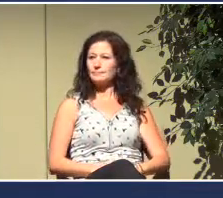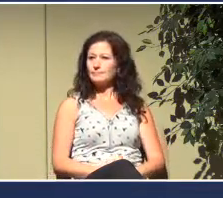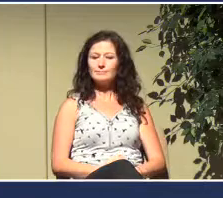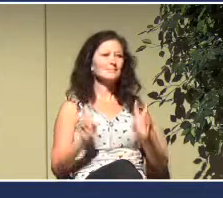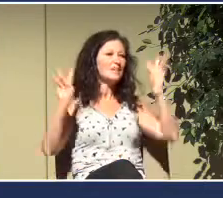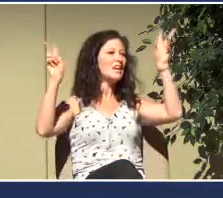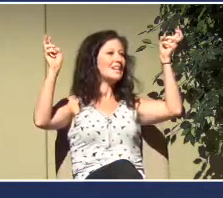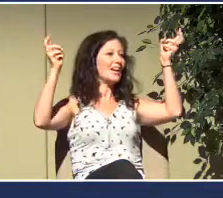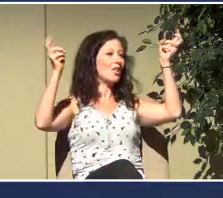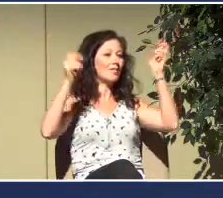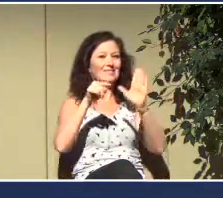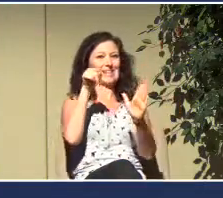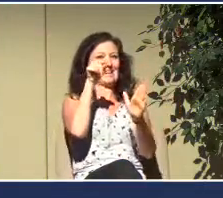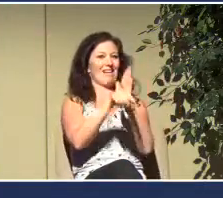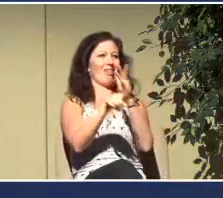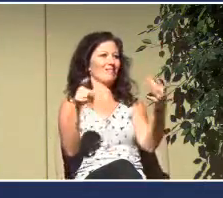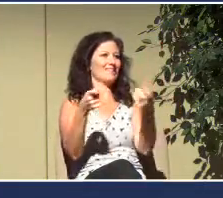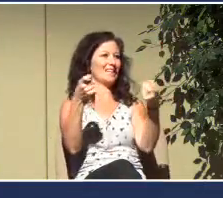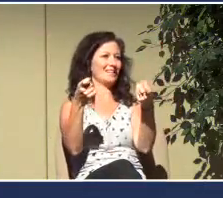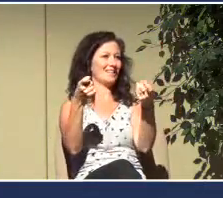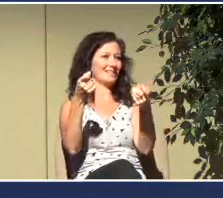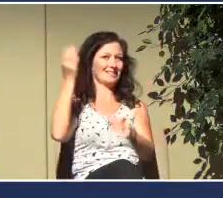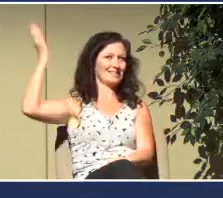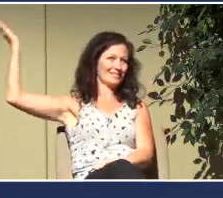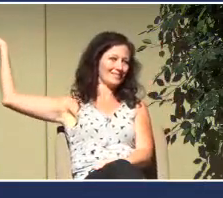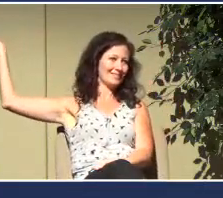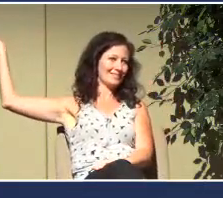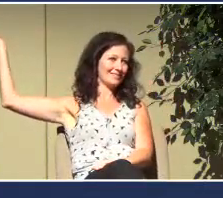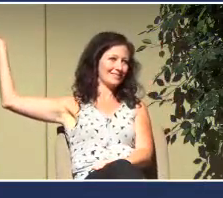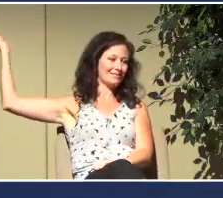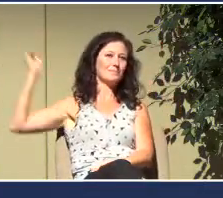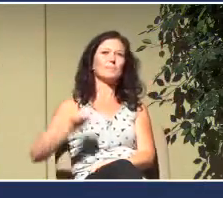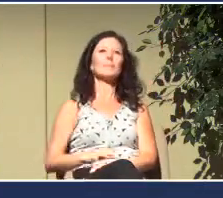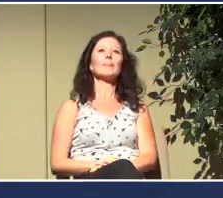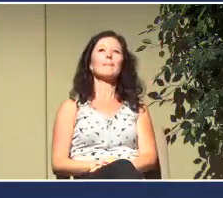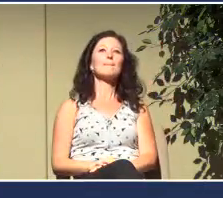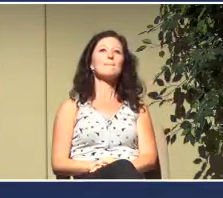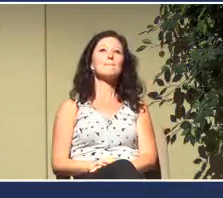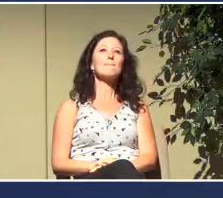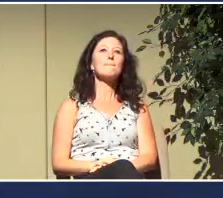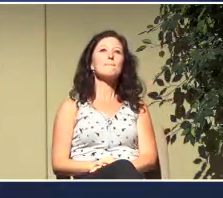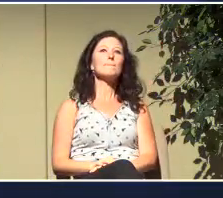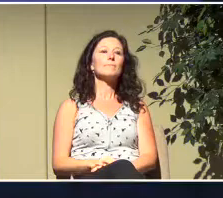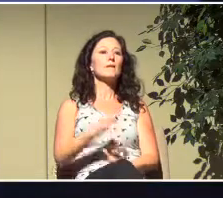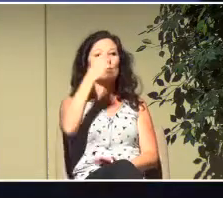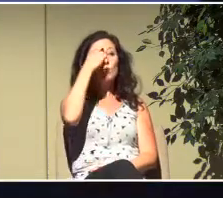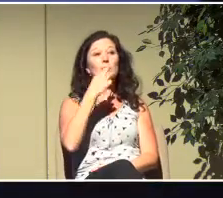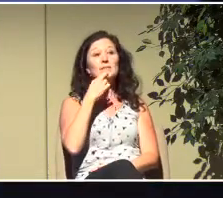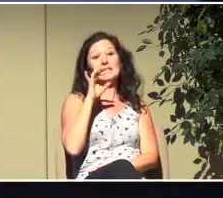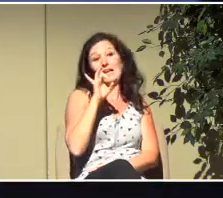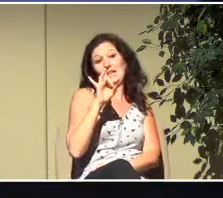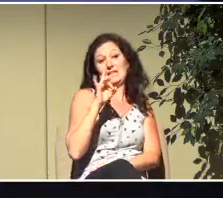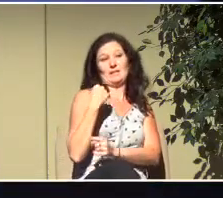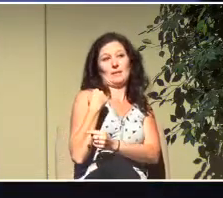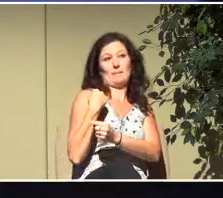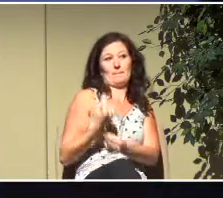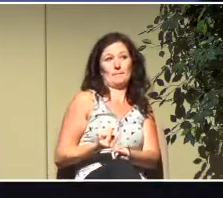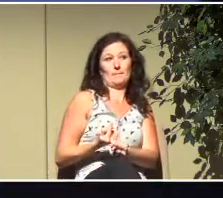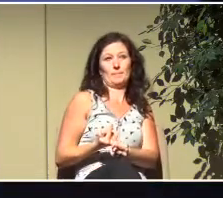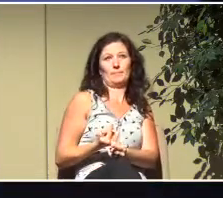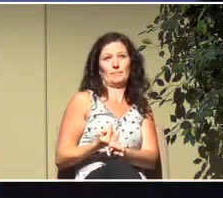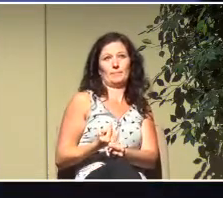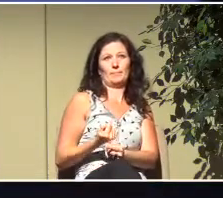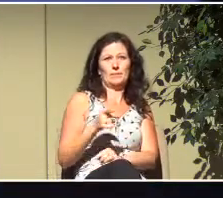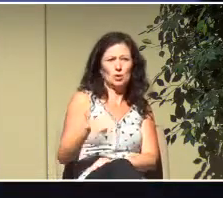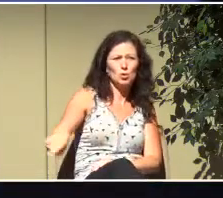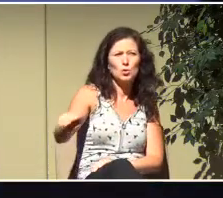The title of the sermon is Killing Sin, and you'll see why in a moment. Basically, Romans 8, up until this point, has said that you used